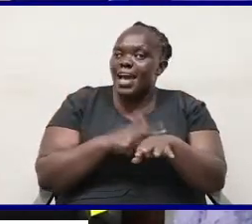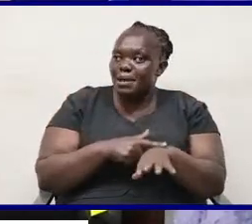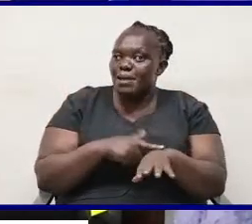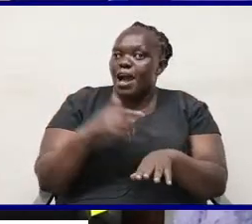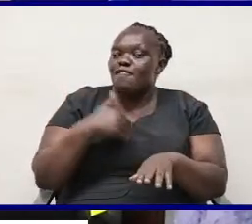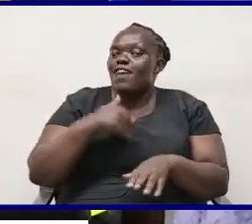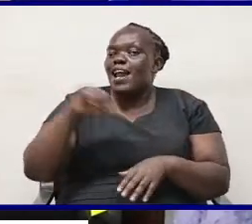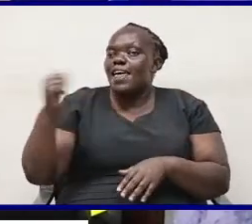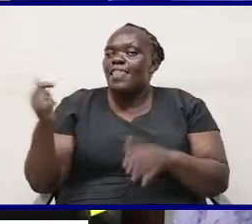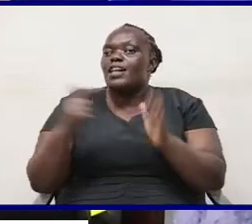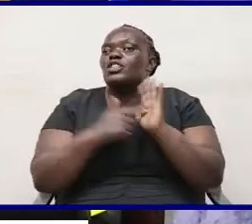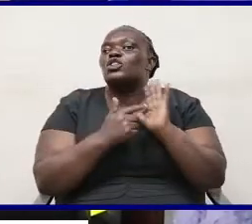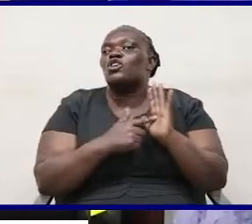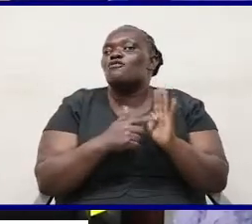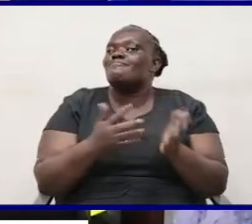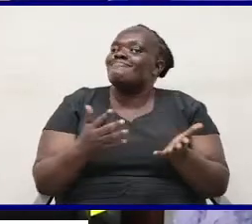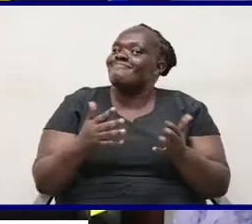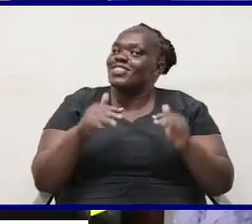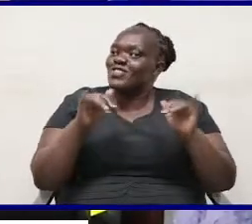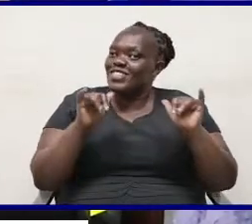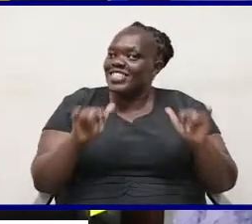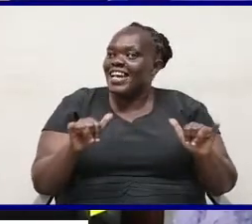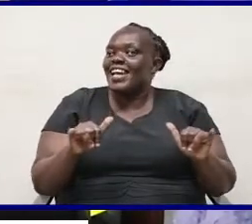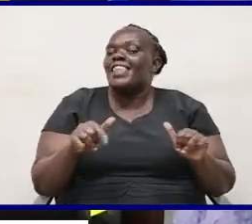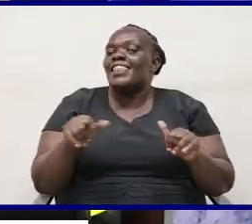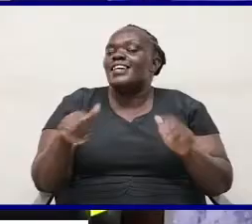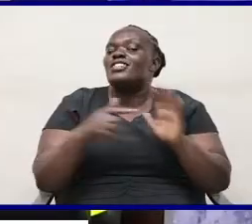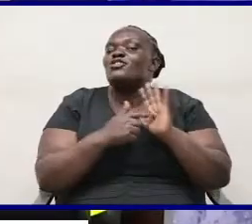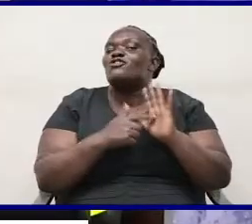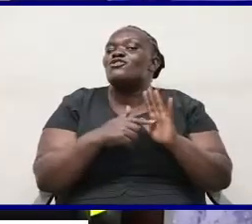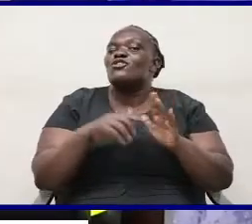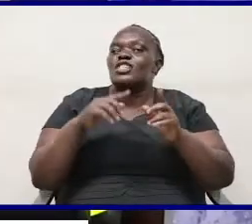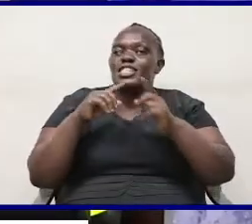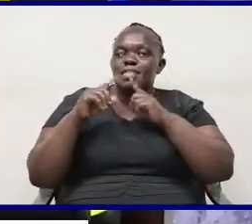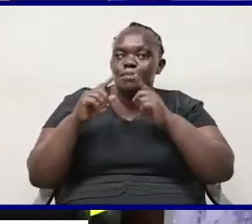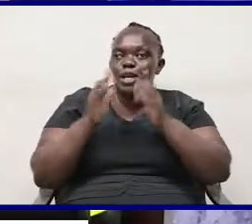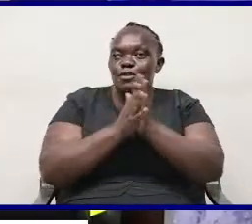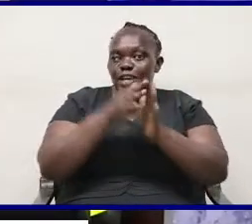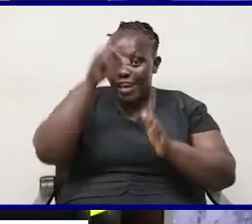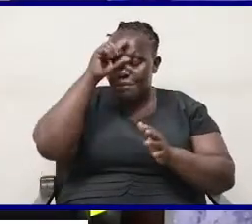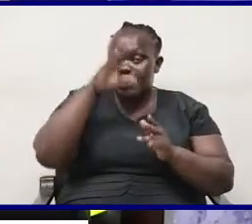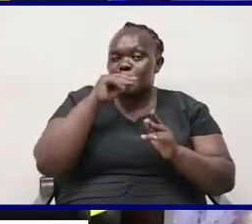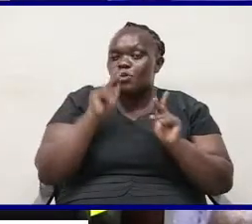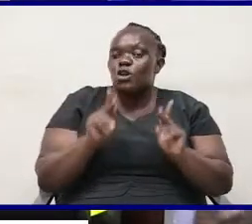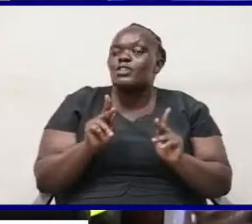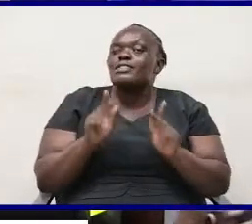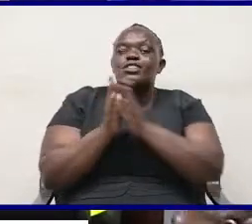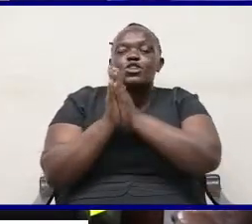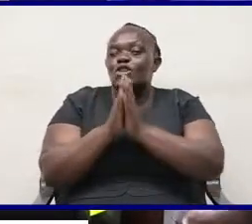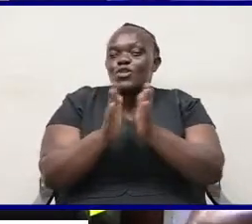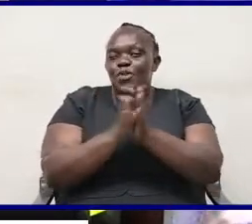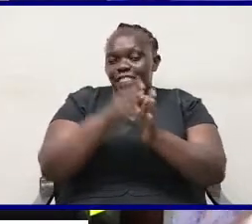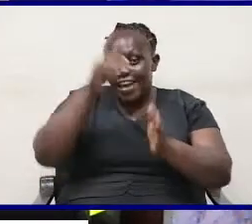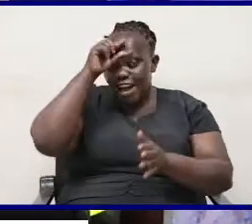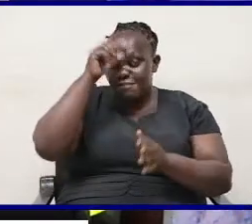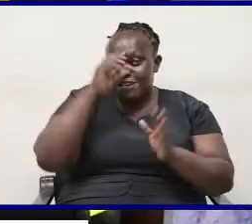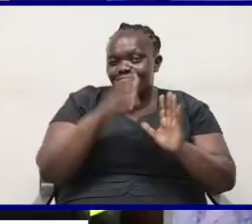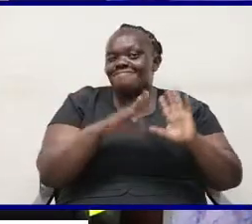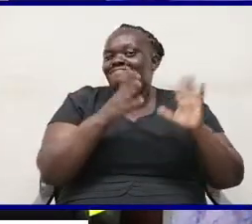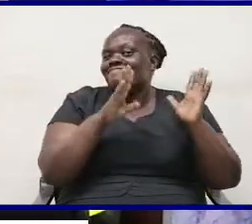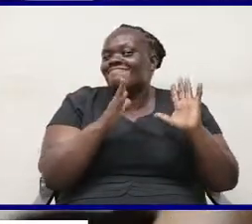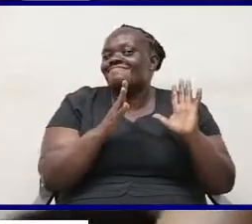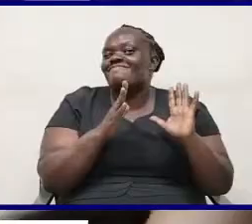we'll have another show. Keep it up here. Na hii ni show ya Sema na Sports. Sema na Sports.